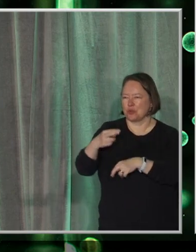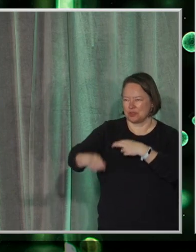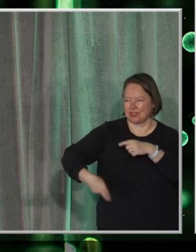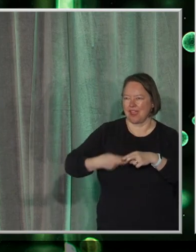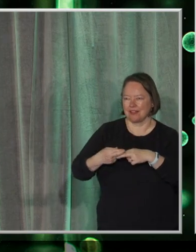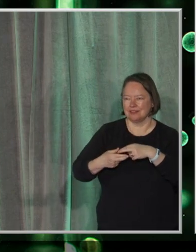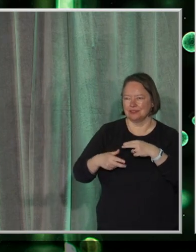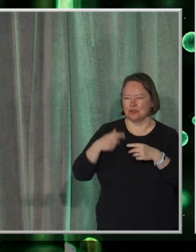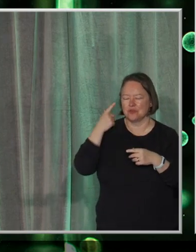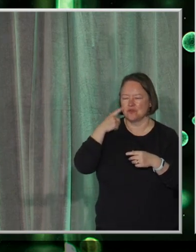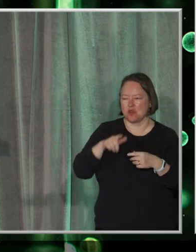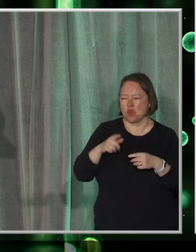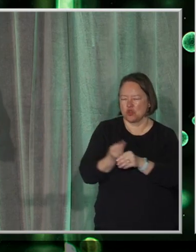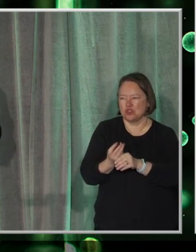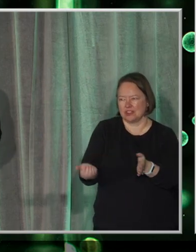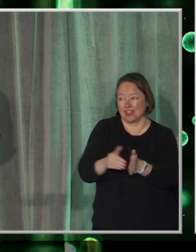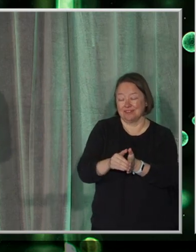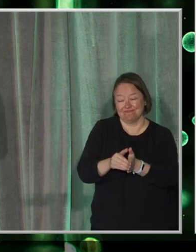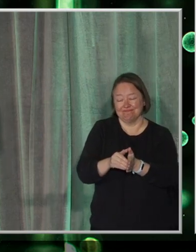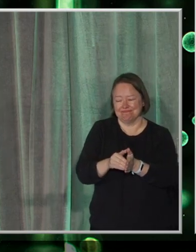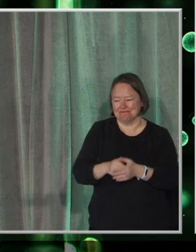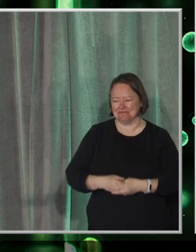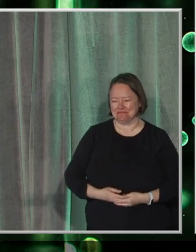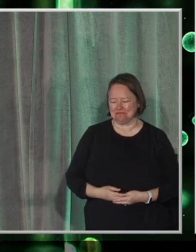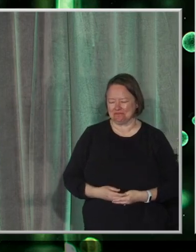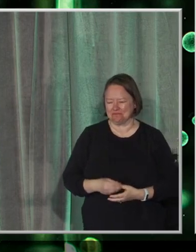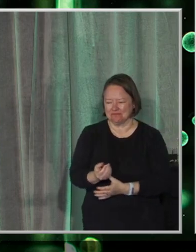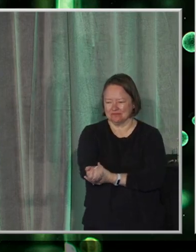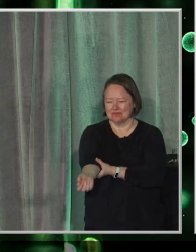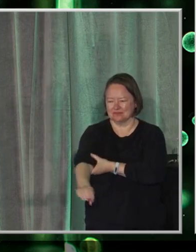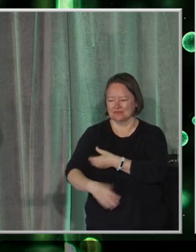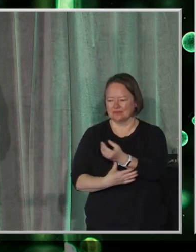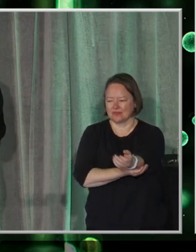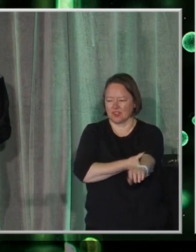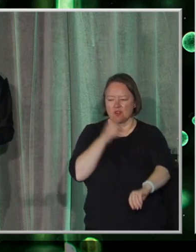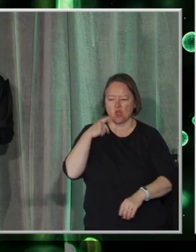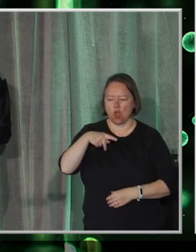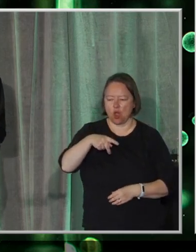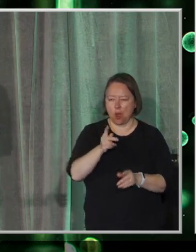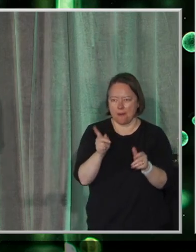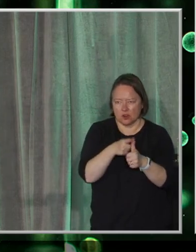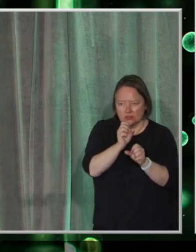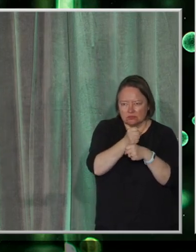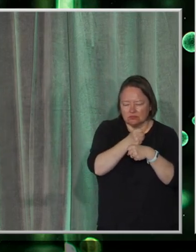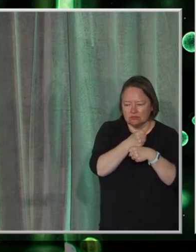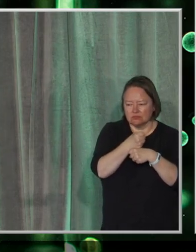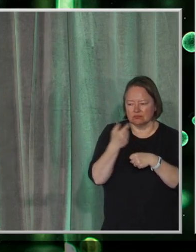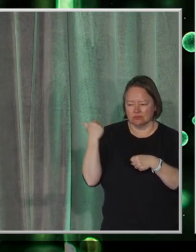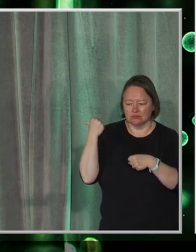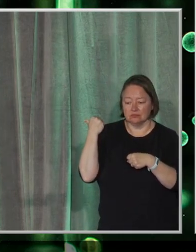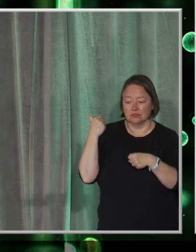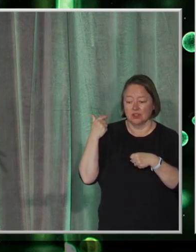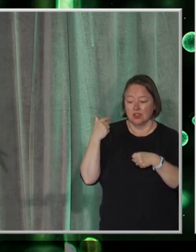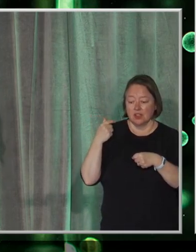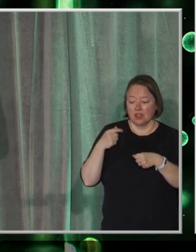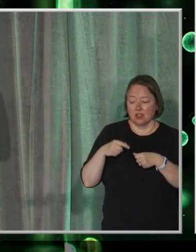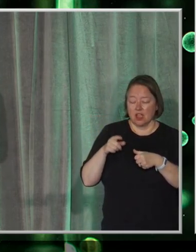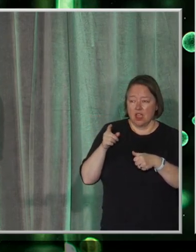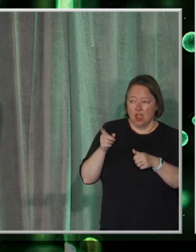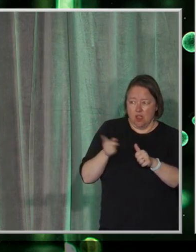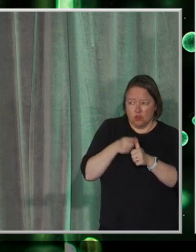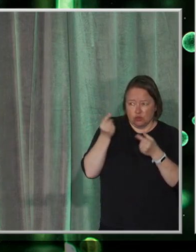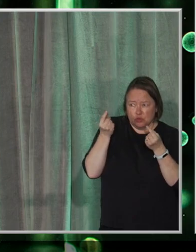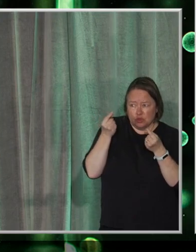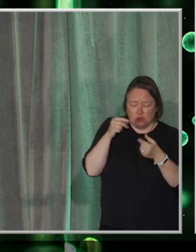recyclable for the reuse. Yeah. To the prototyping, we used generally four steps. First, we did